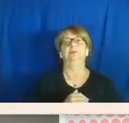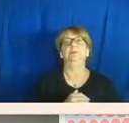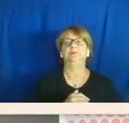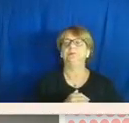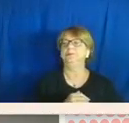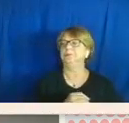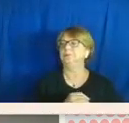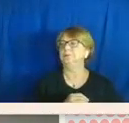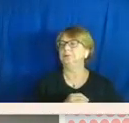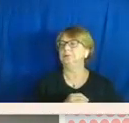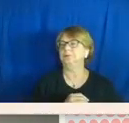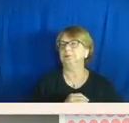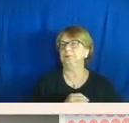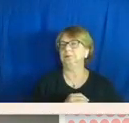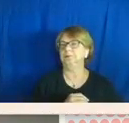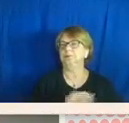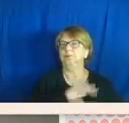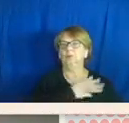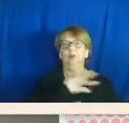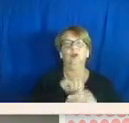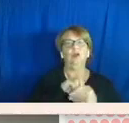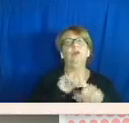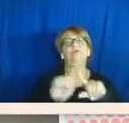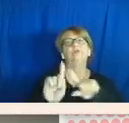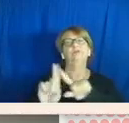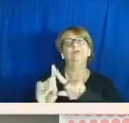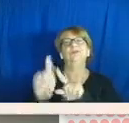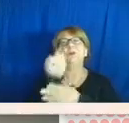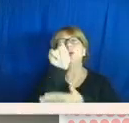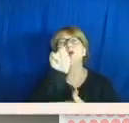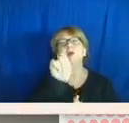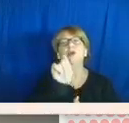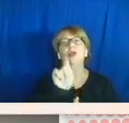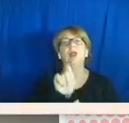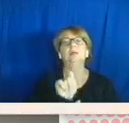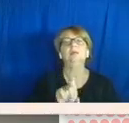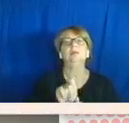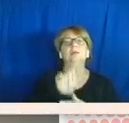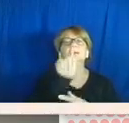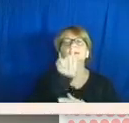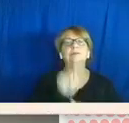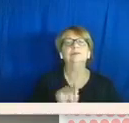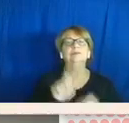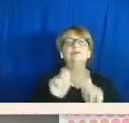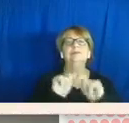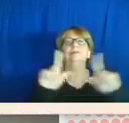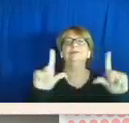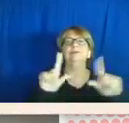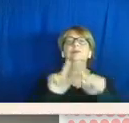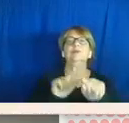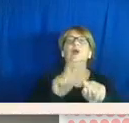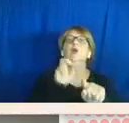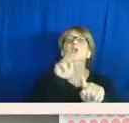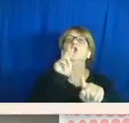And include the various bullets on this page. When we look at the ADA